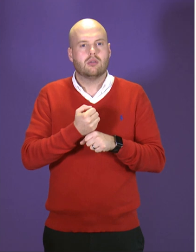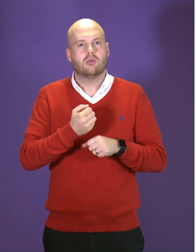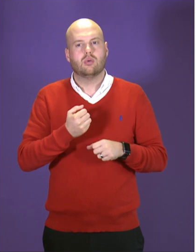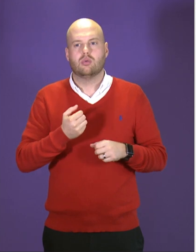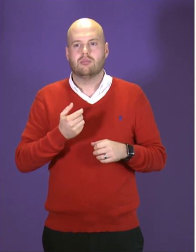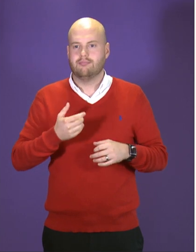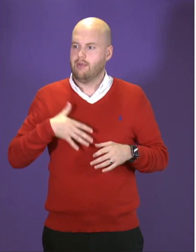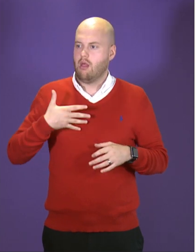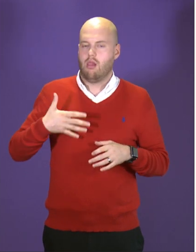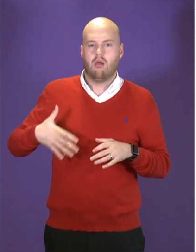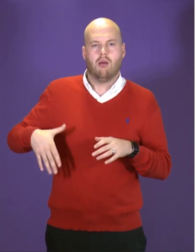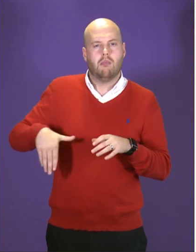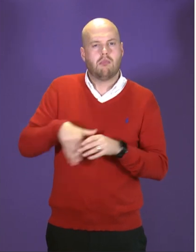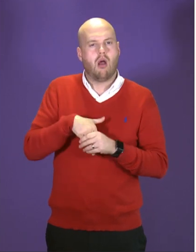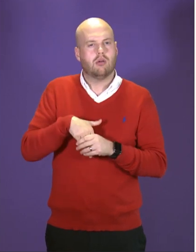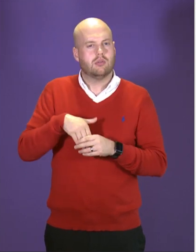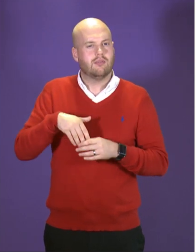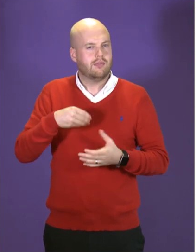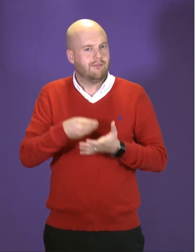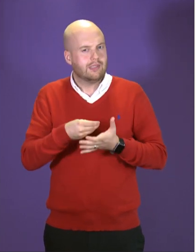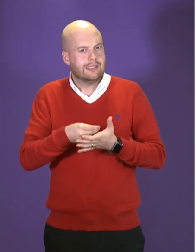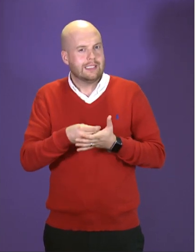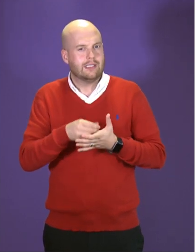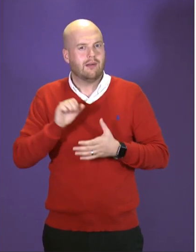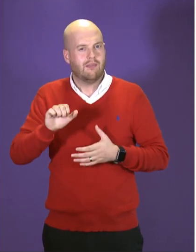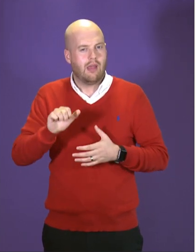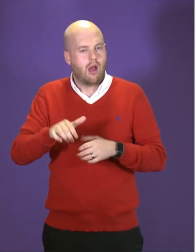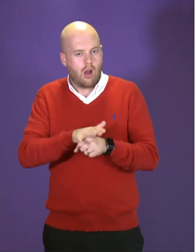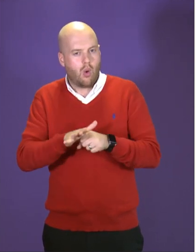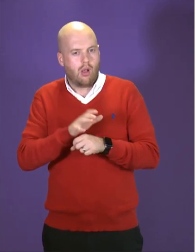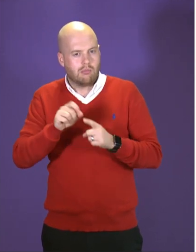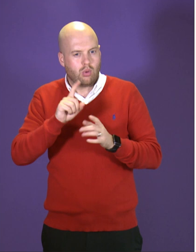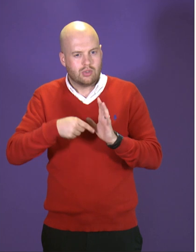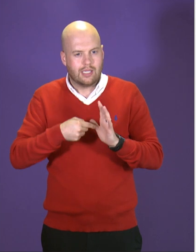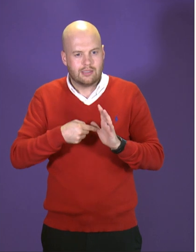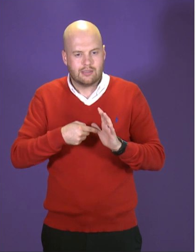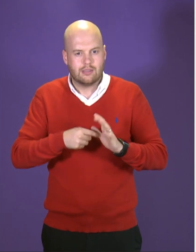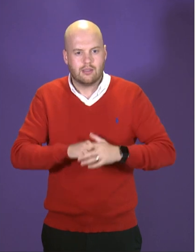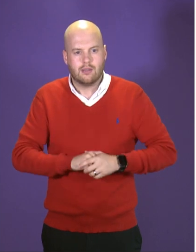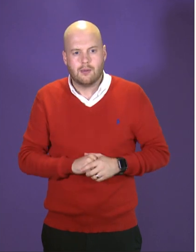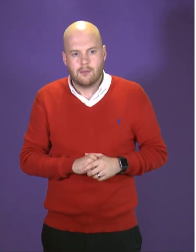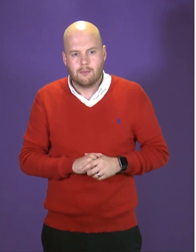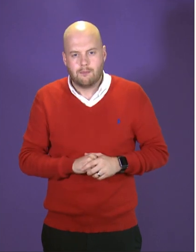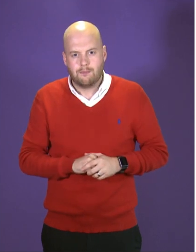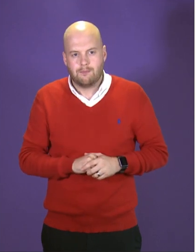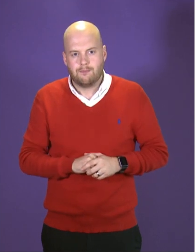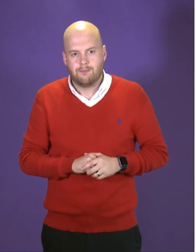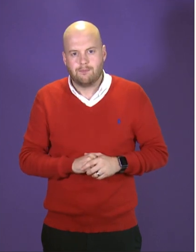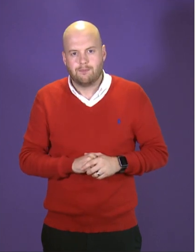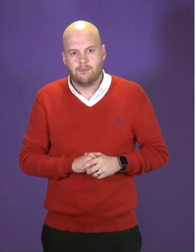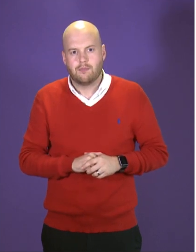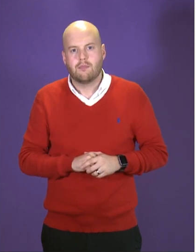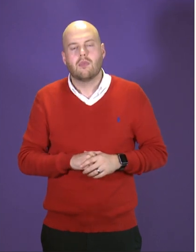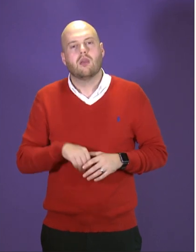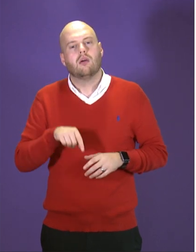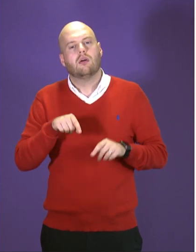part of the funding of their local projects. And of course, it